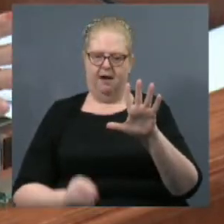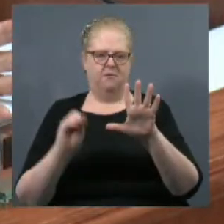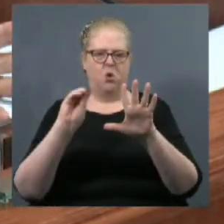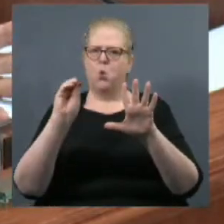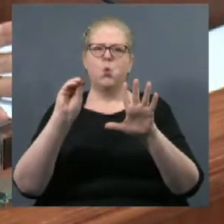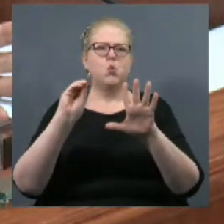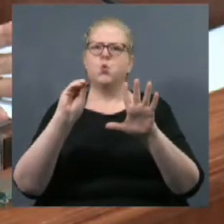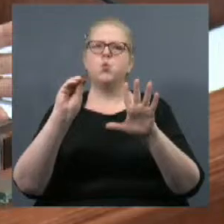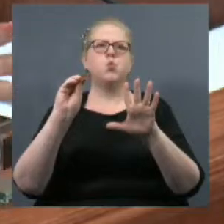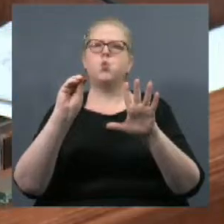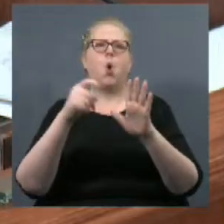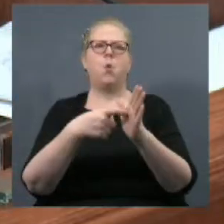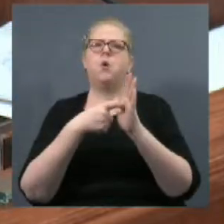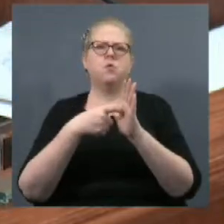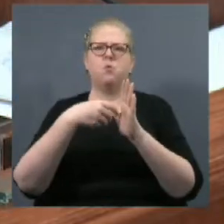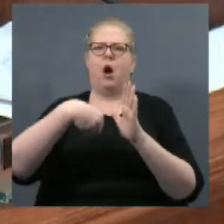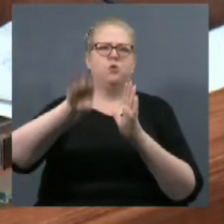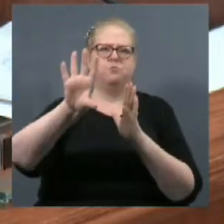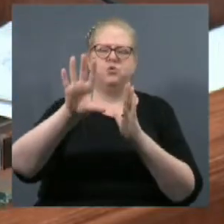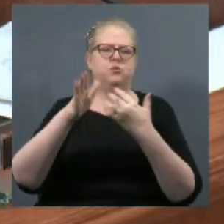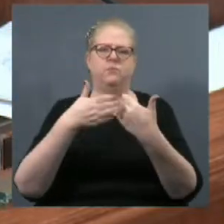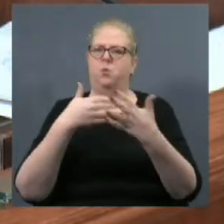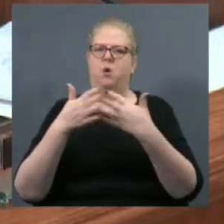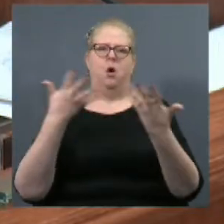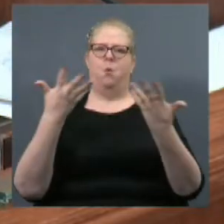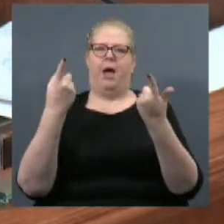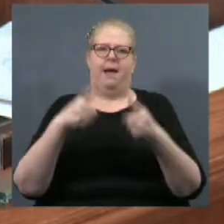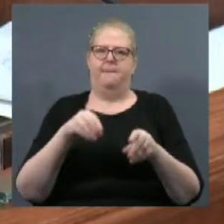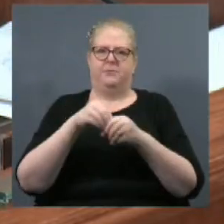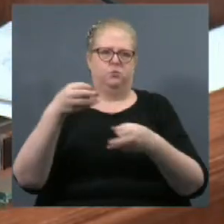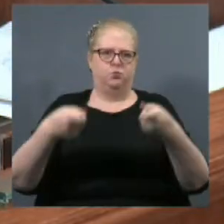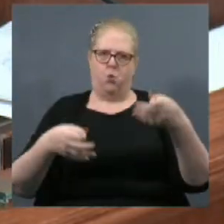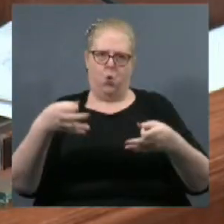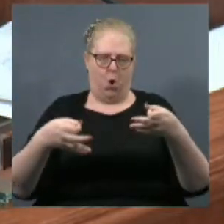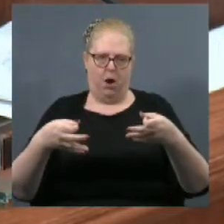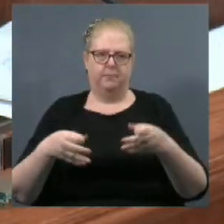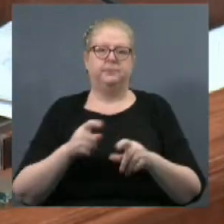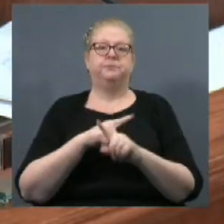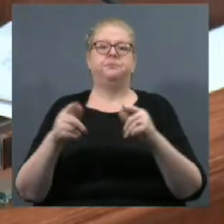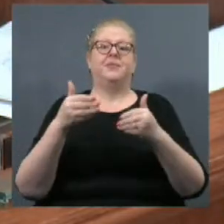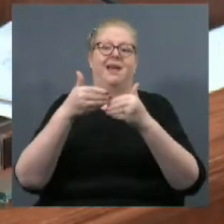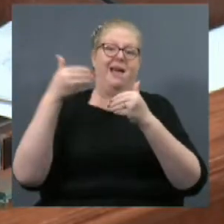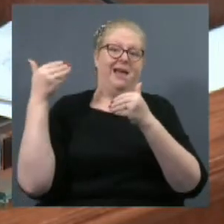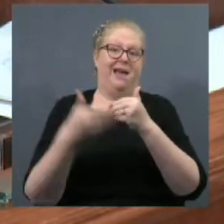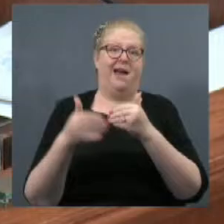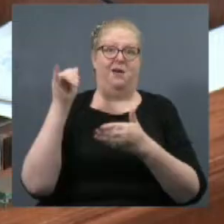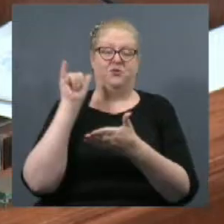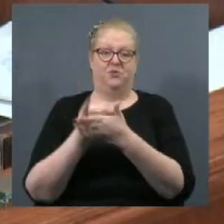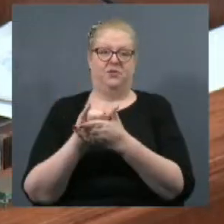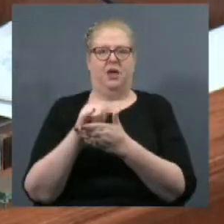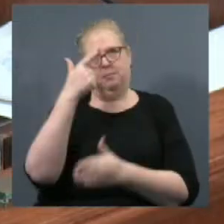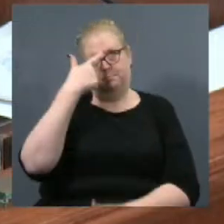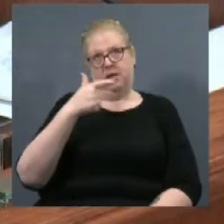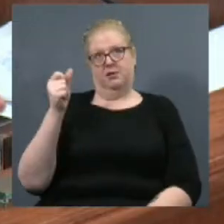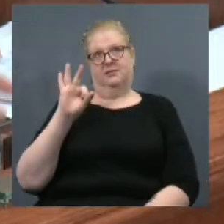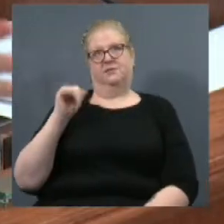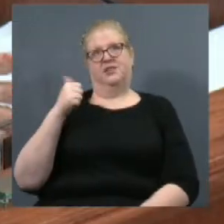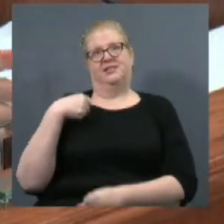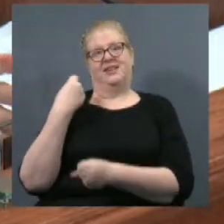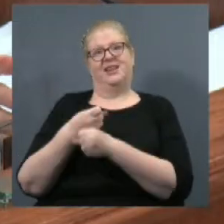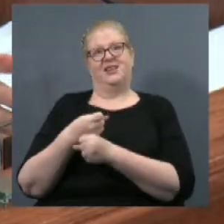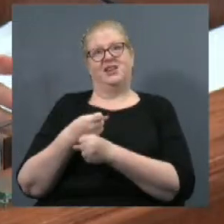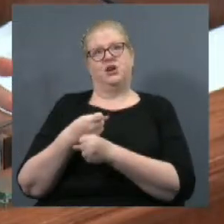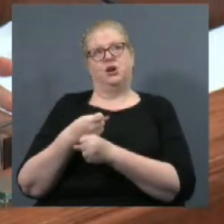anything regardless of what happens in court. After that, because of the 10-year requirement, I'm not sure that people wouldn't